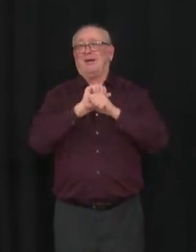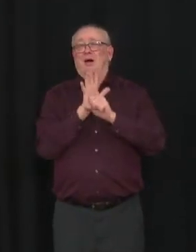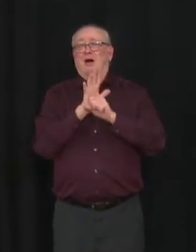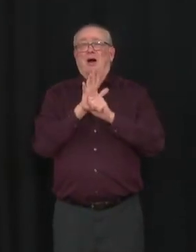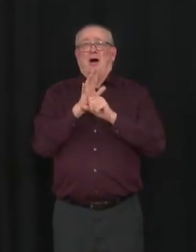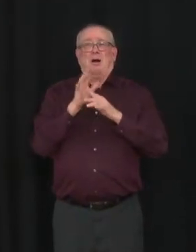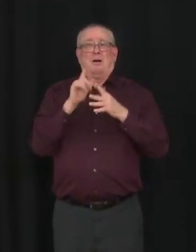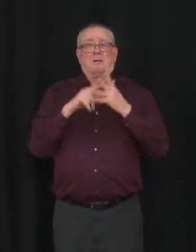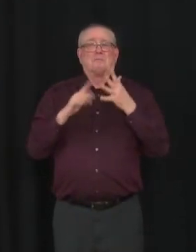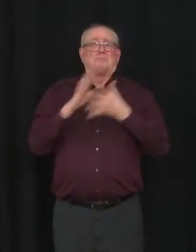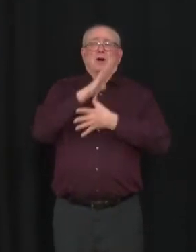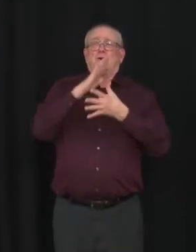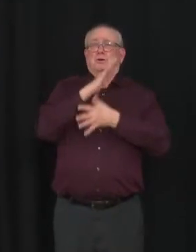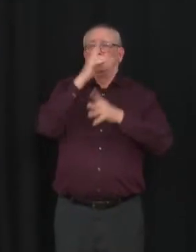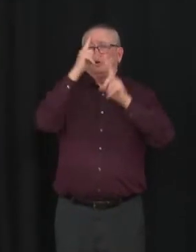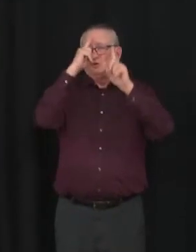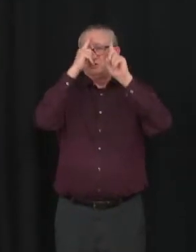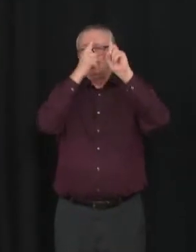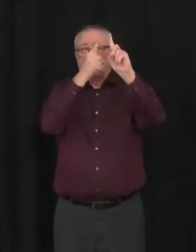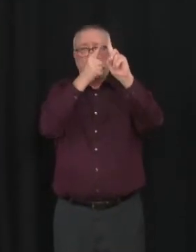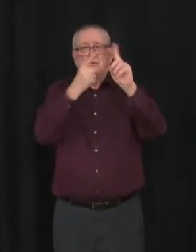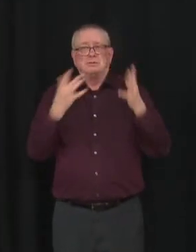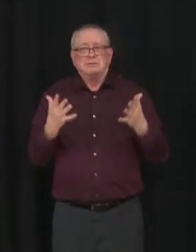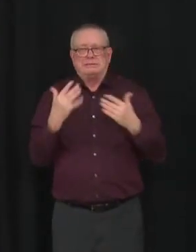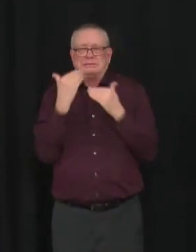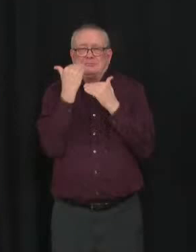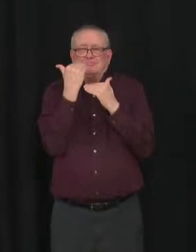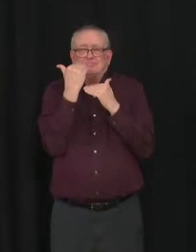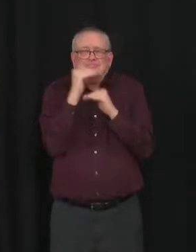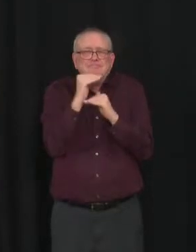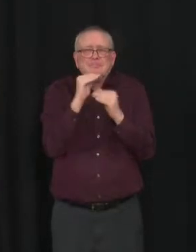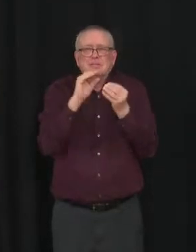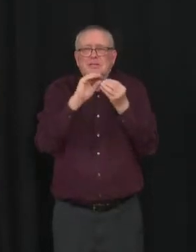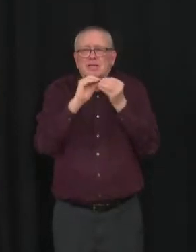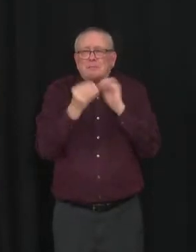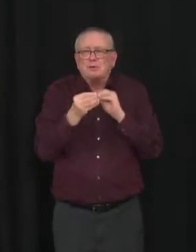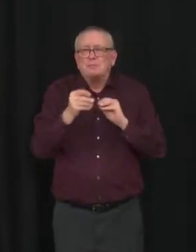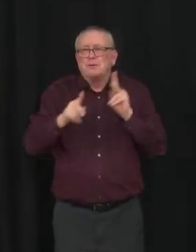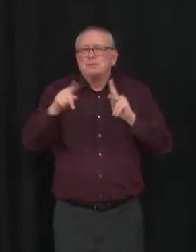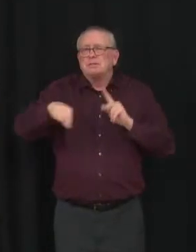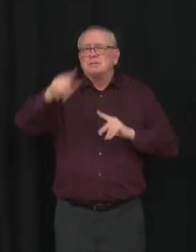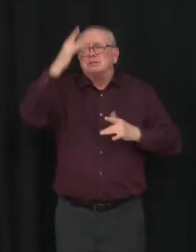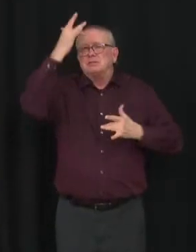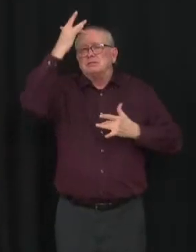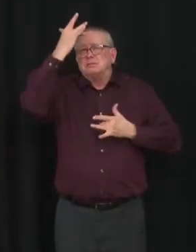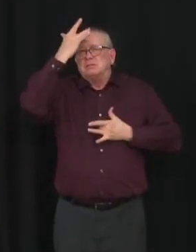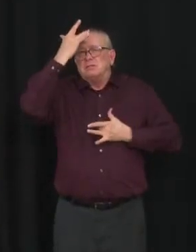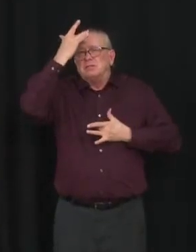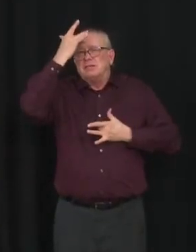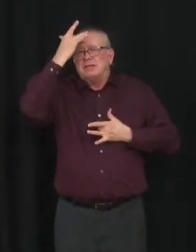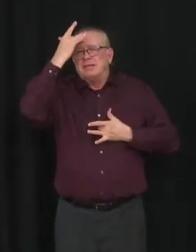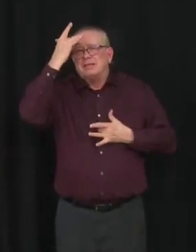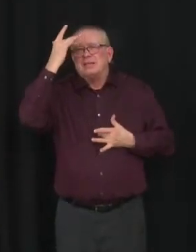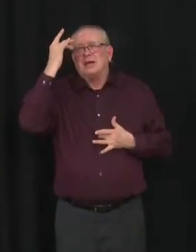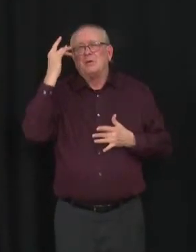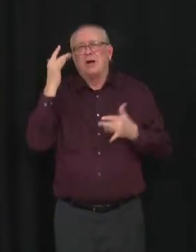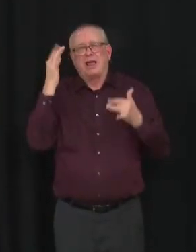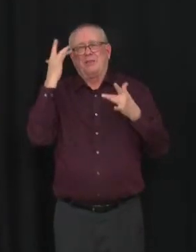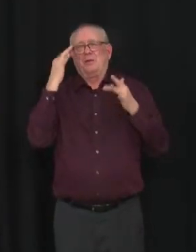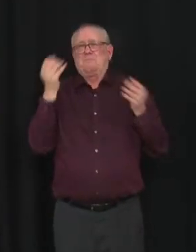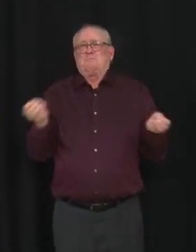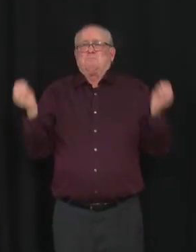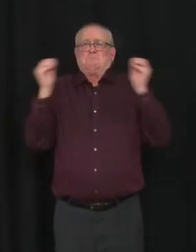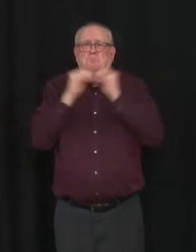the number of Albertans who become severely ill from COVID-19. That's why we're expanding boosters, making rapid tests